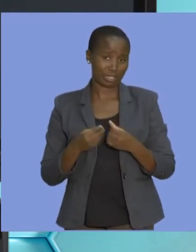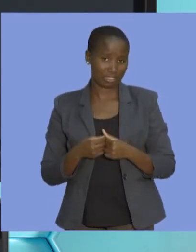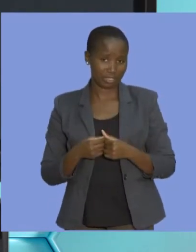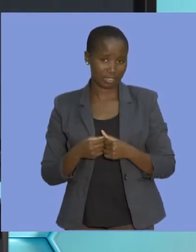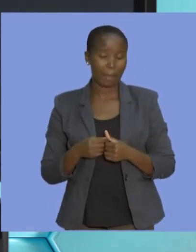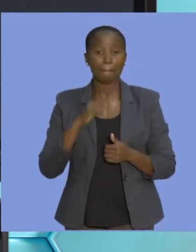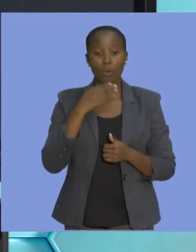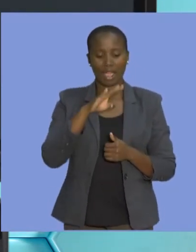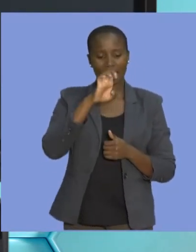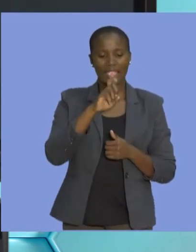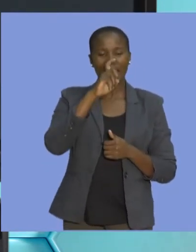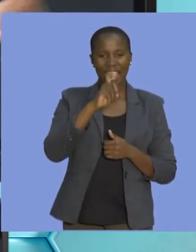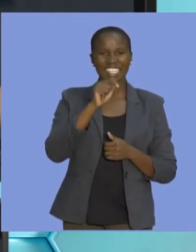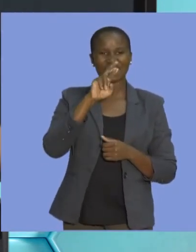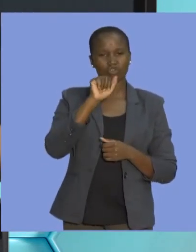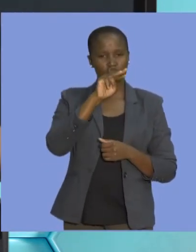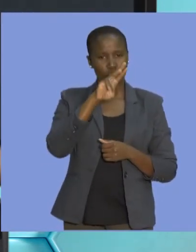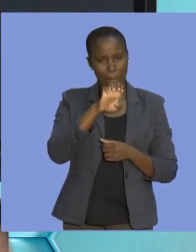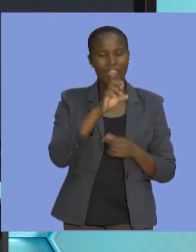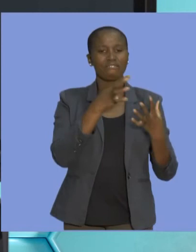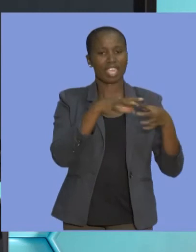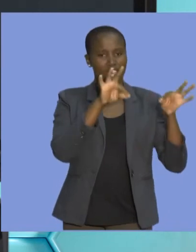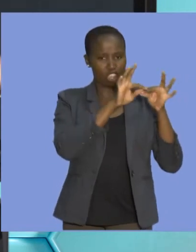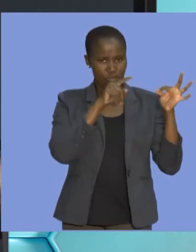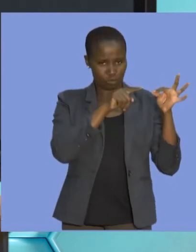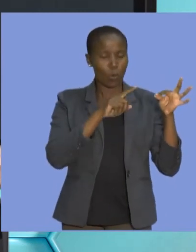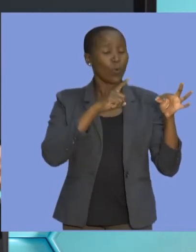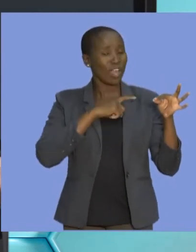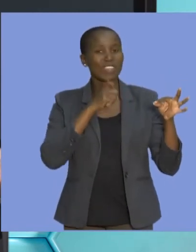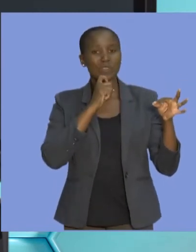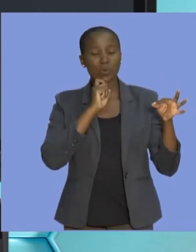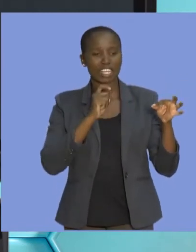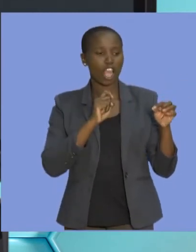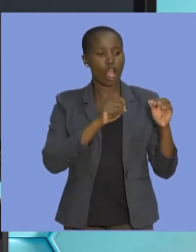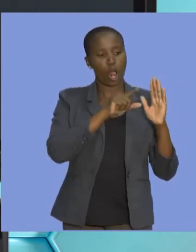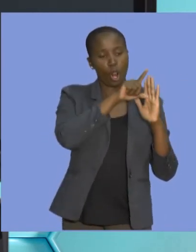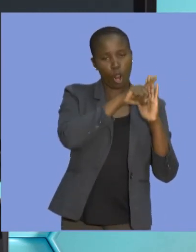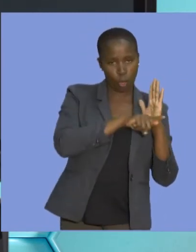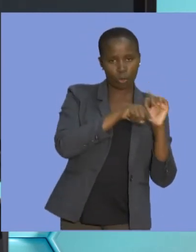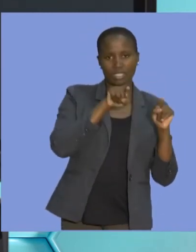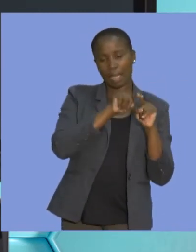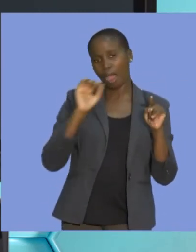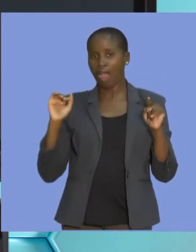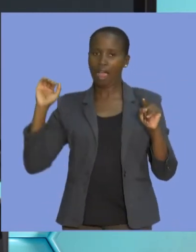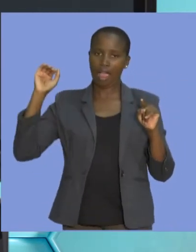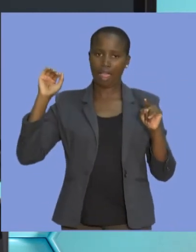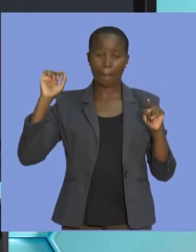Because you're only using the lowest and the highest value. It doesn't tell us anything about the